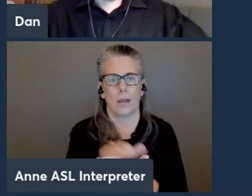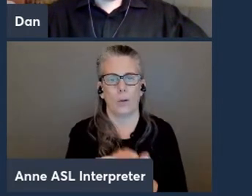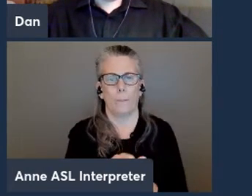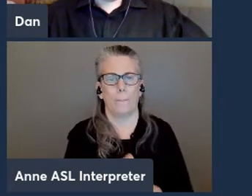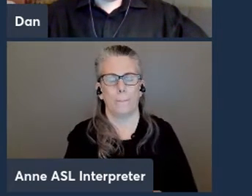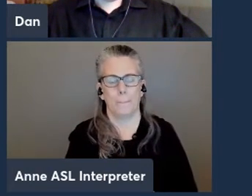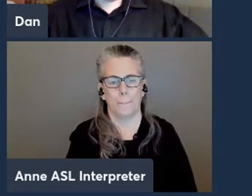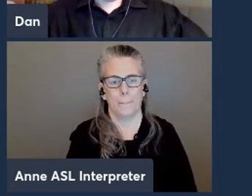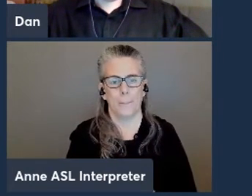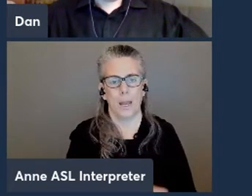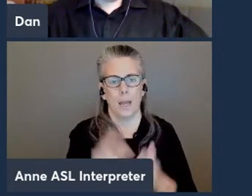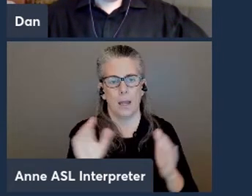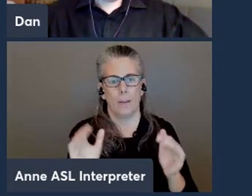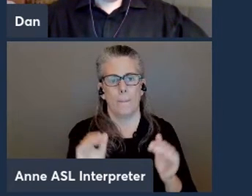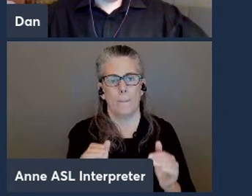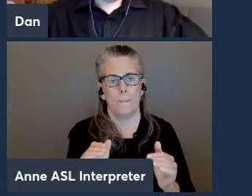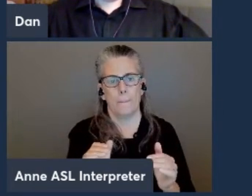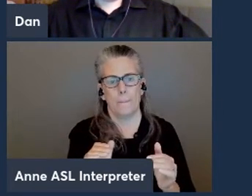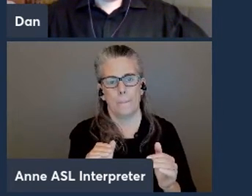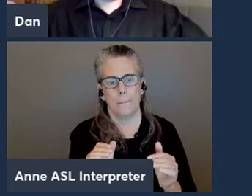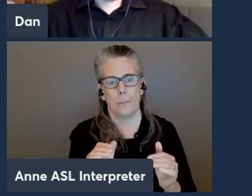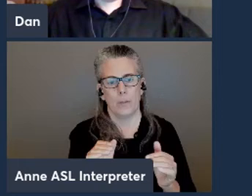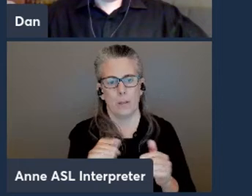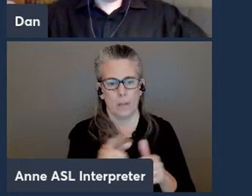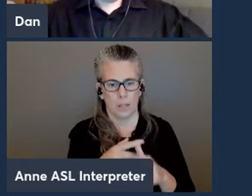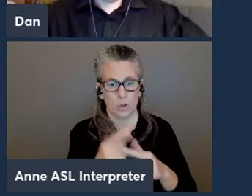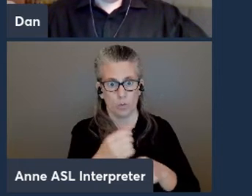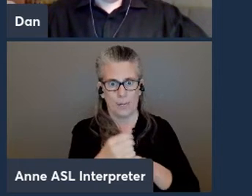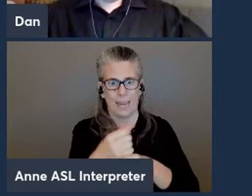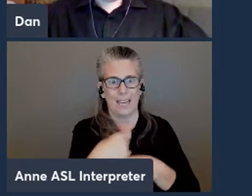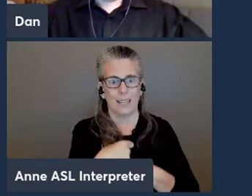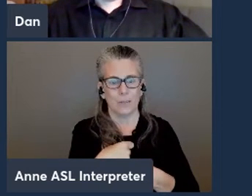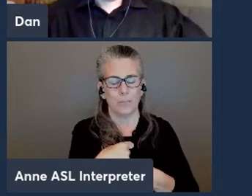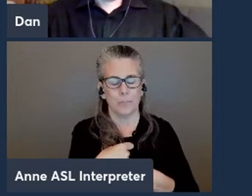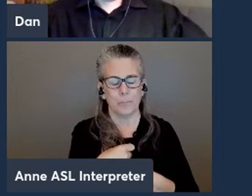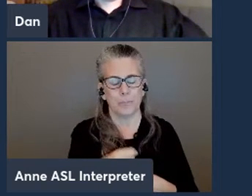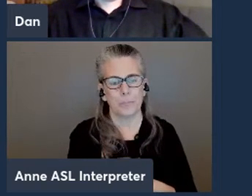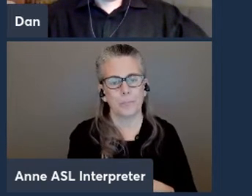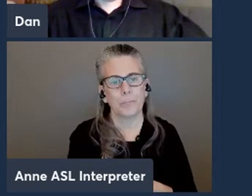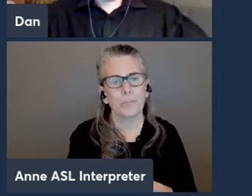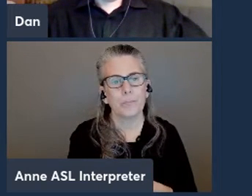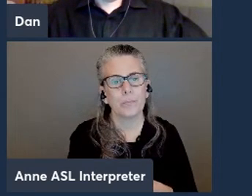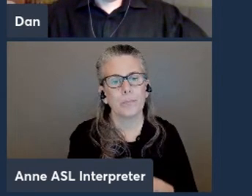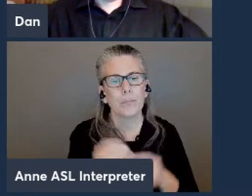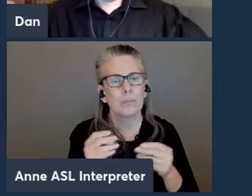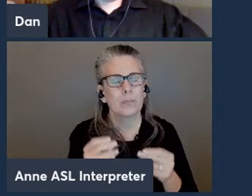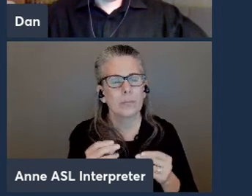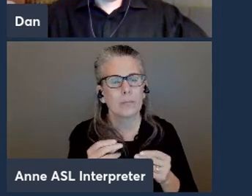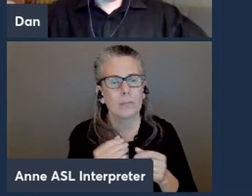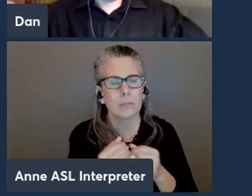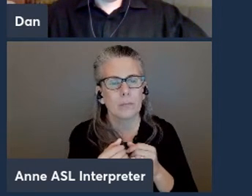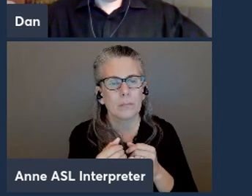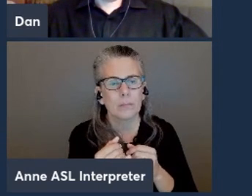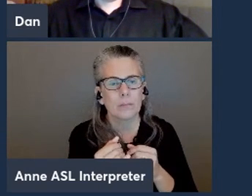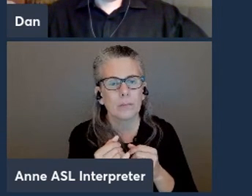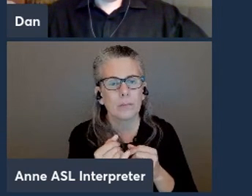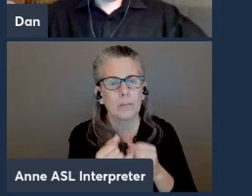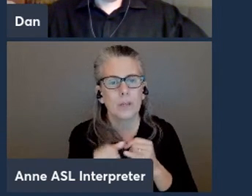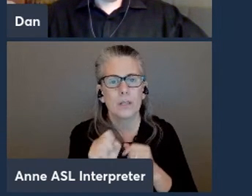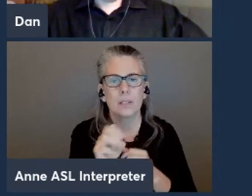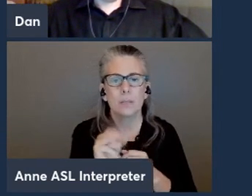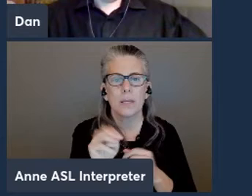And actually just create. Takes a second. That gets me. There we go. Oh, there's the